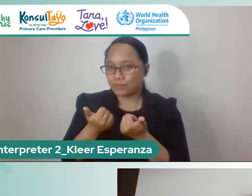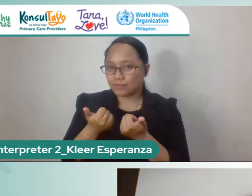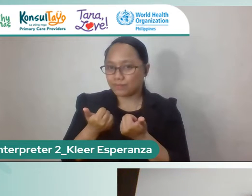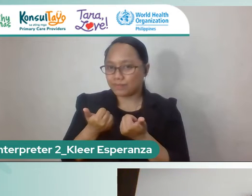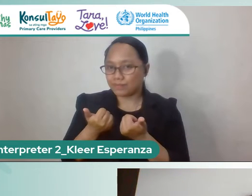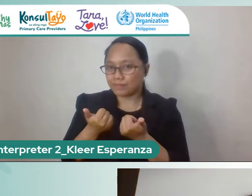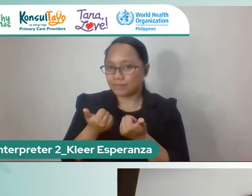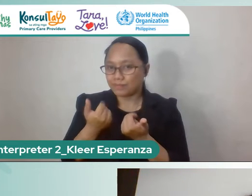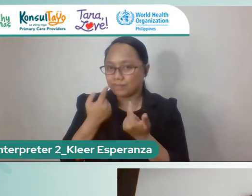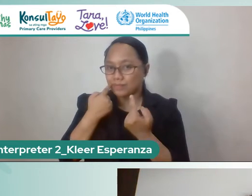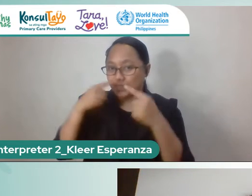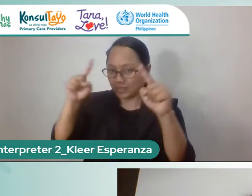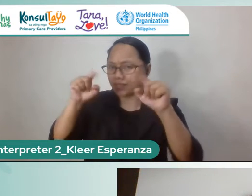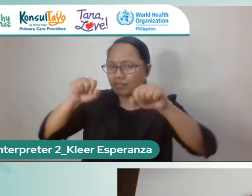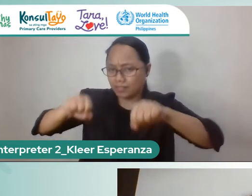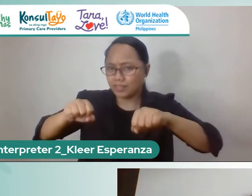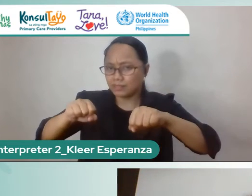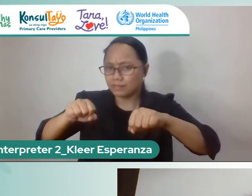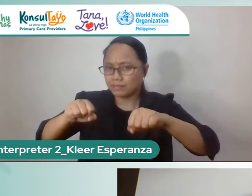success can be.